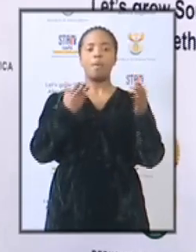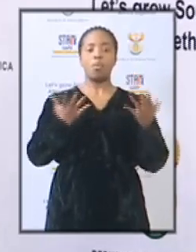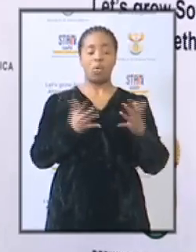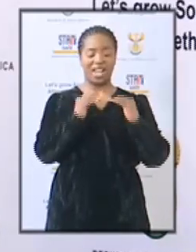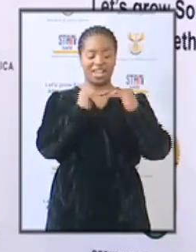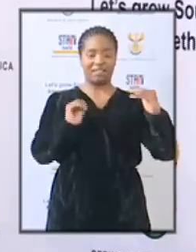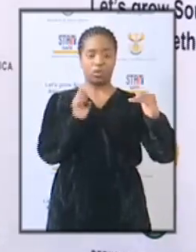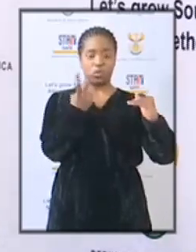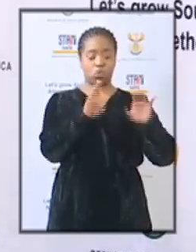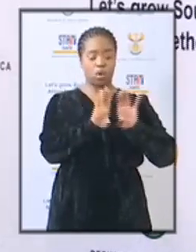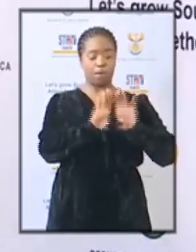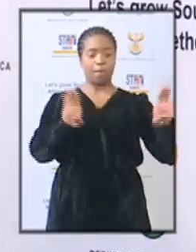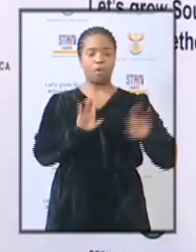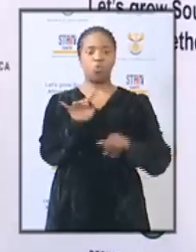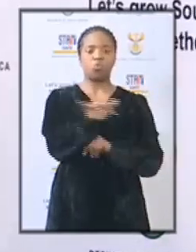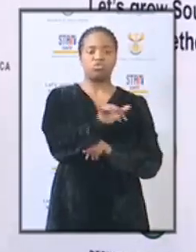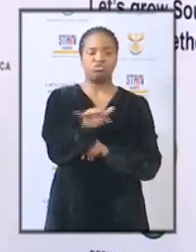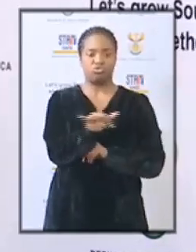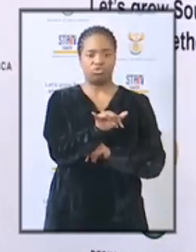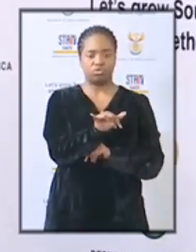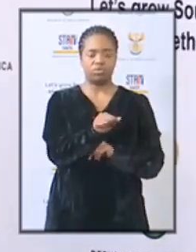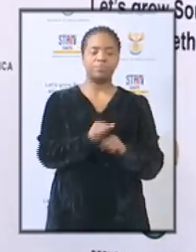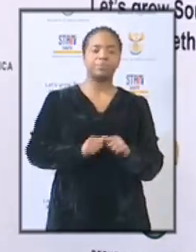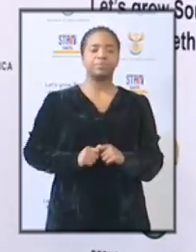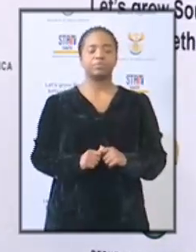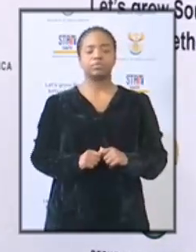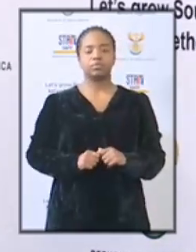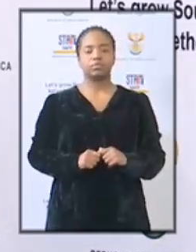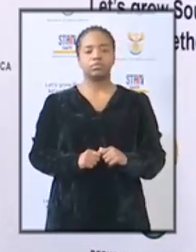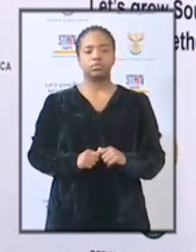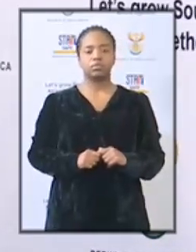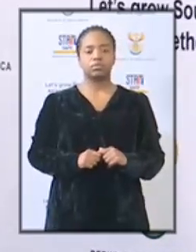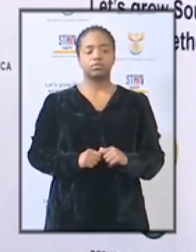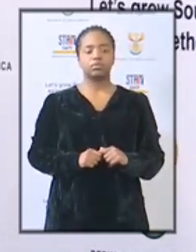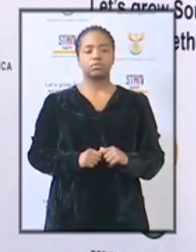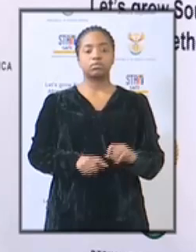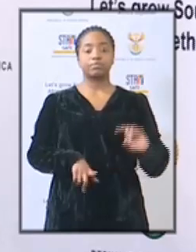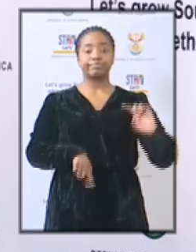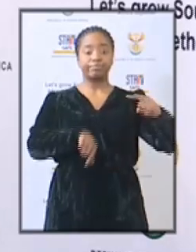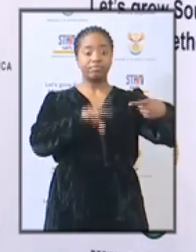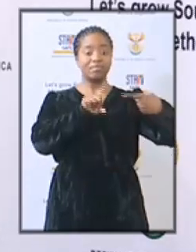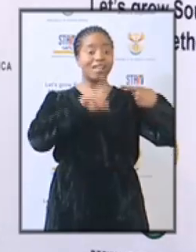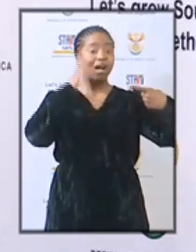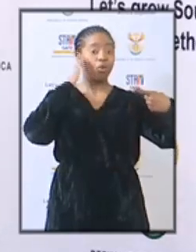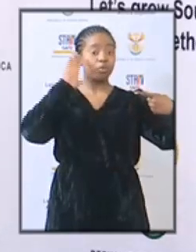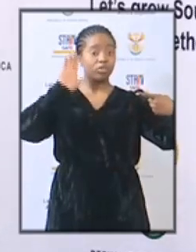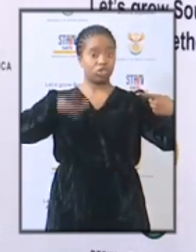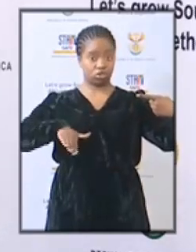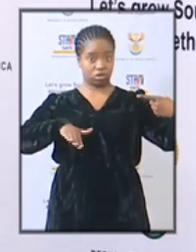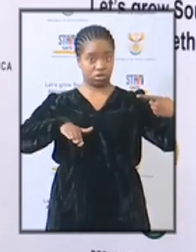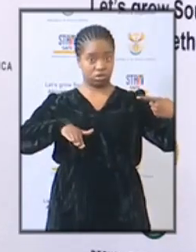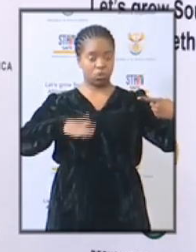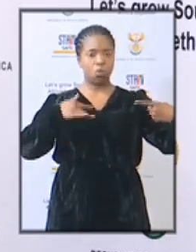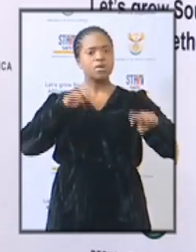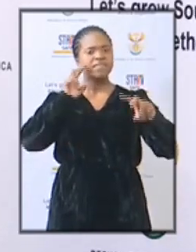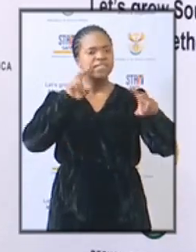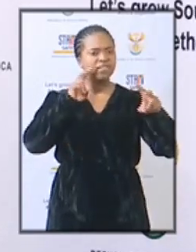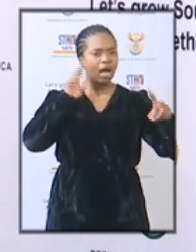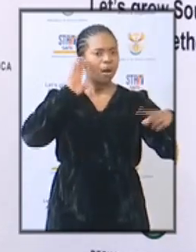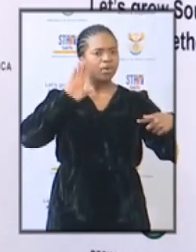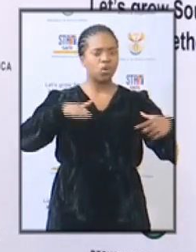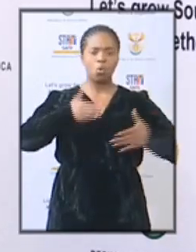level 2 of risk-adjusted strategy. Under accommodation, the